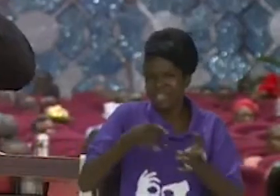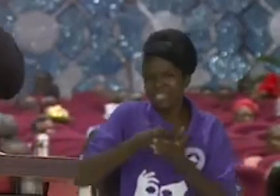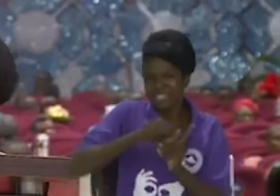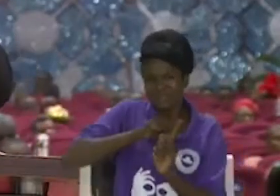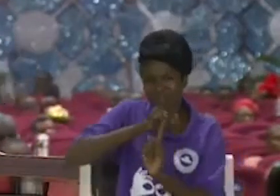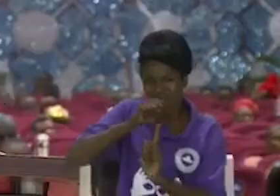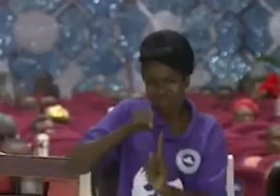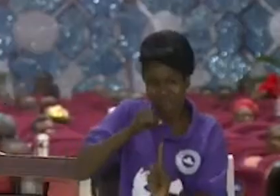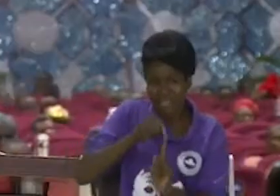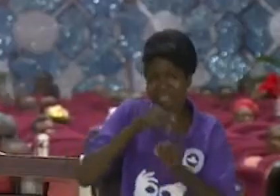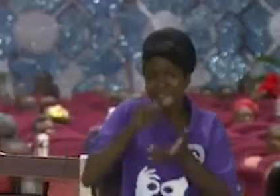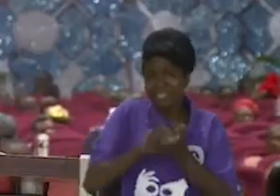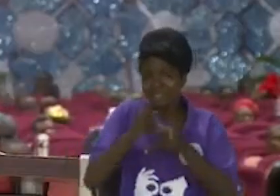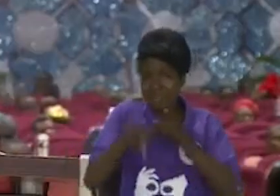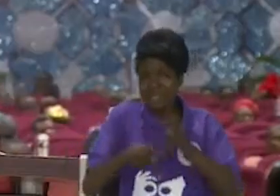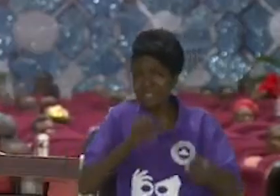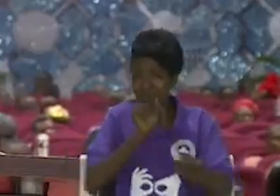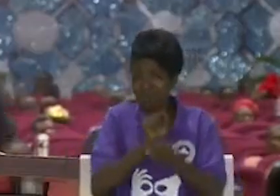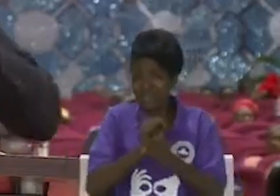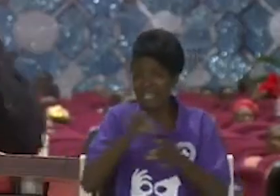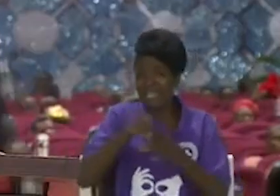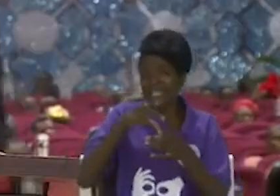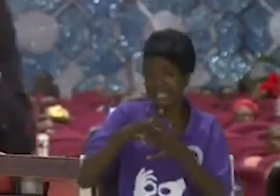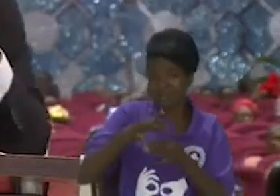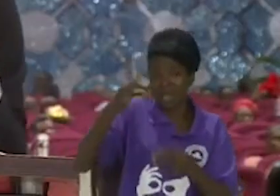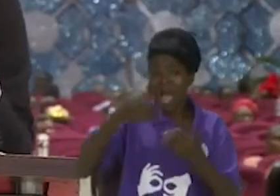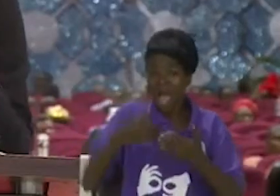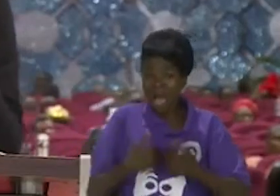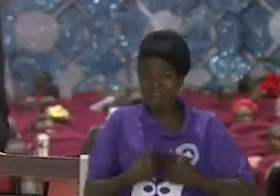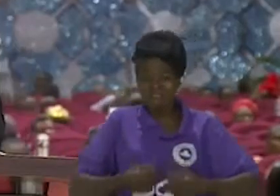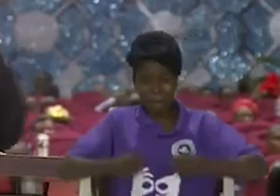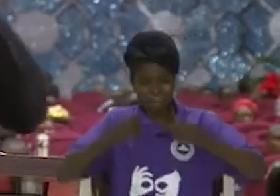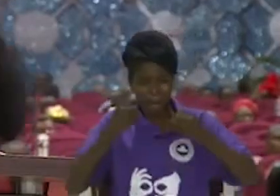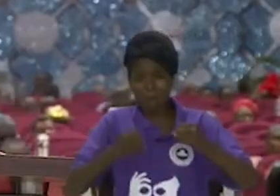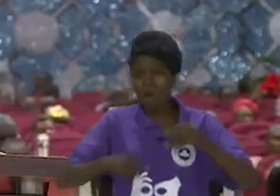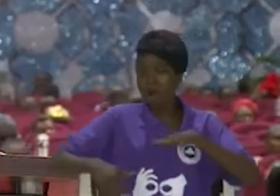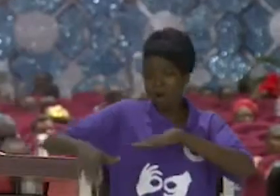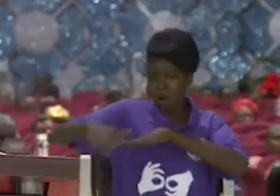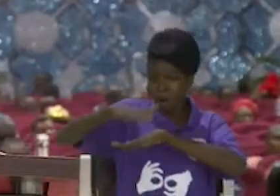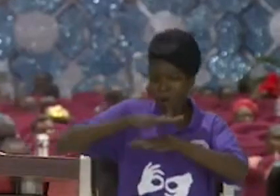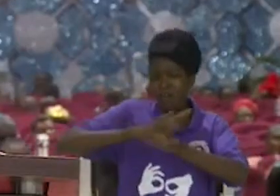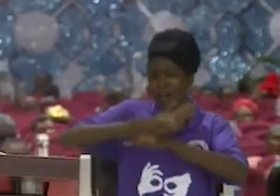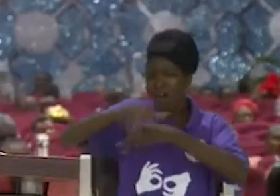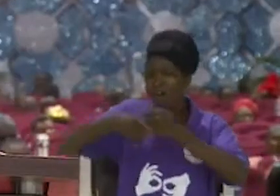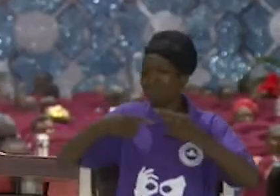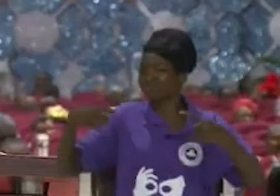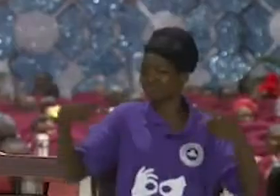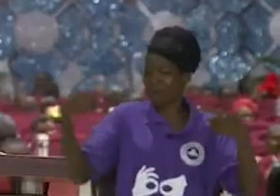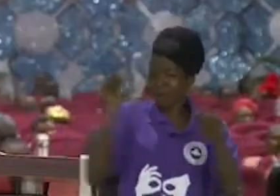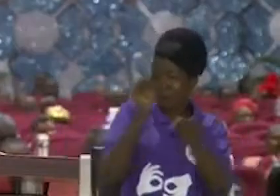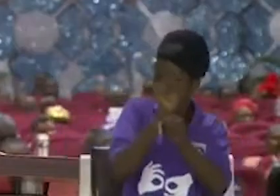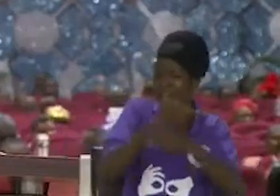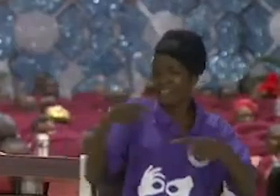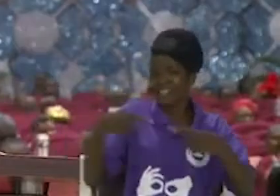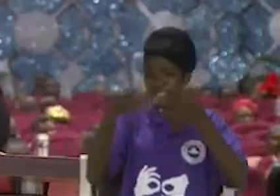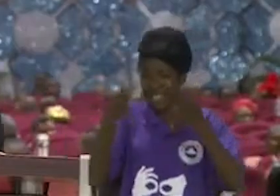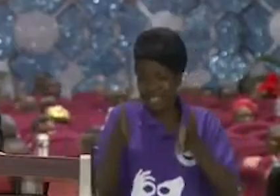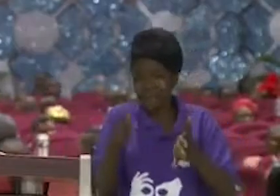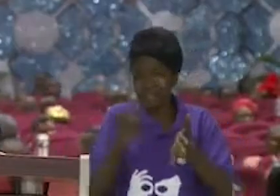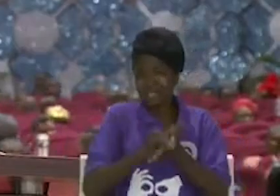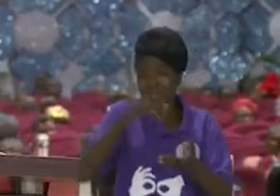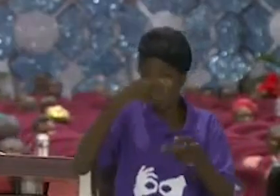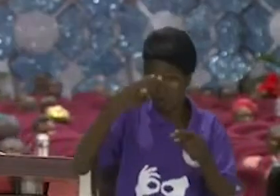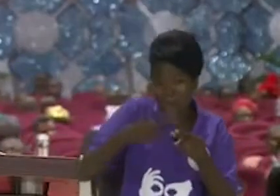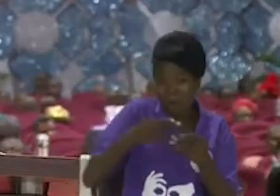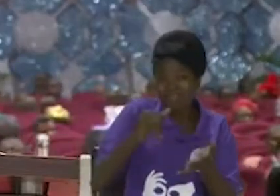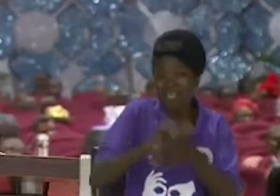a person operating in spiritual dominion has power over all the powers of the enemy. Is the one that is victorious over